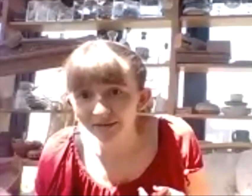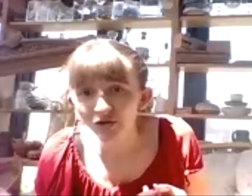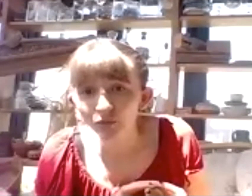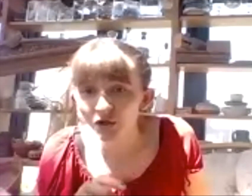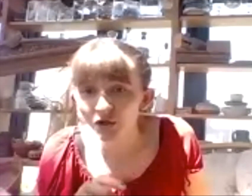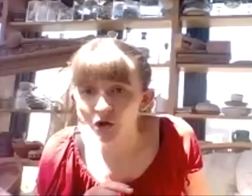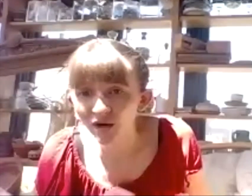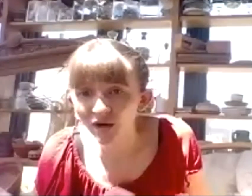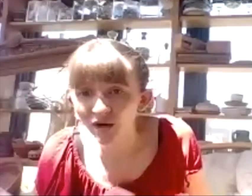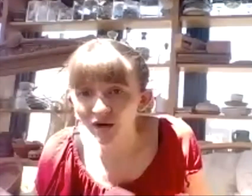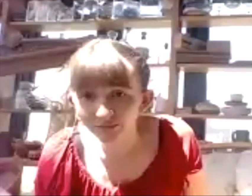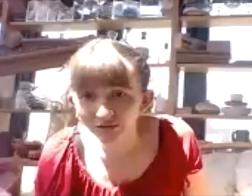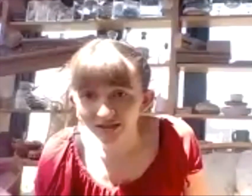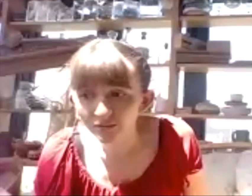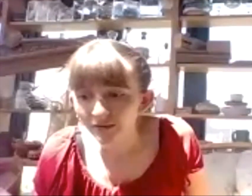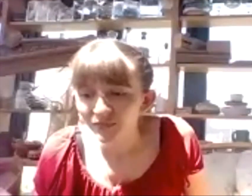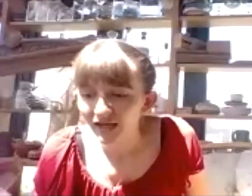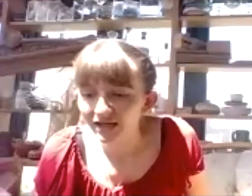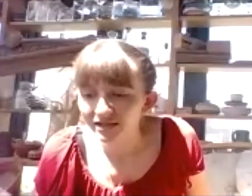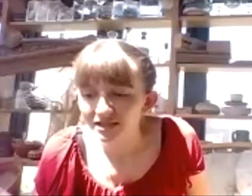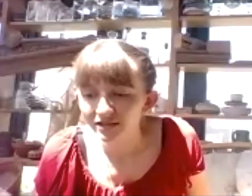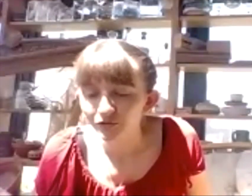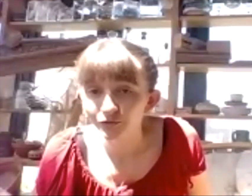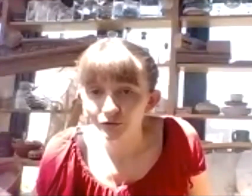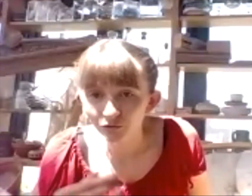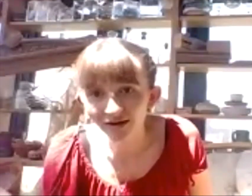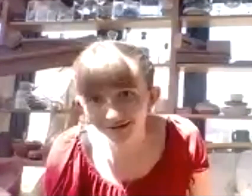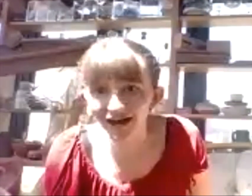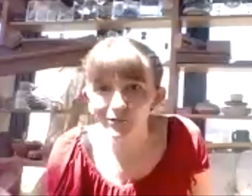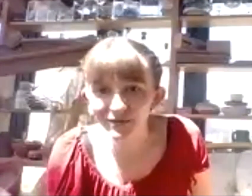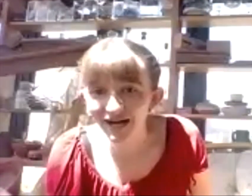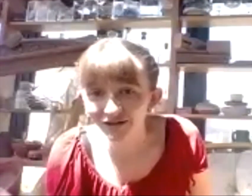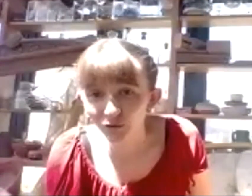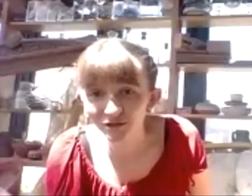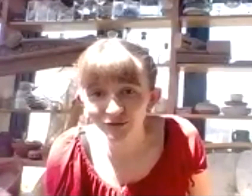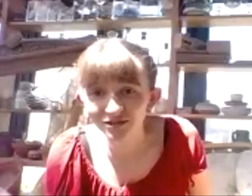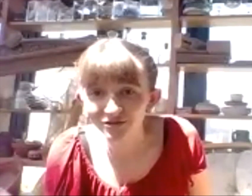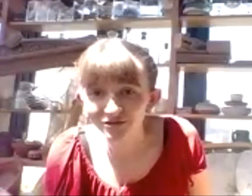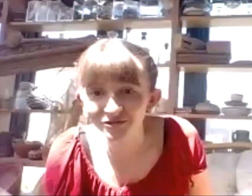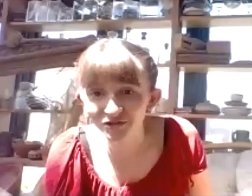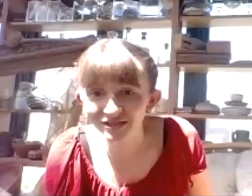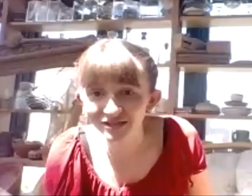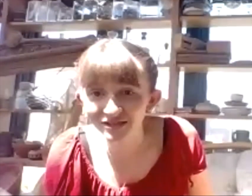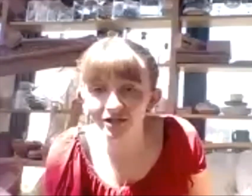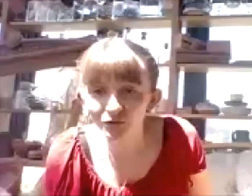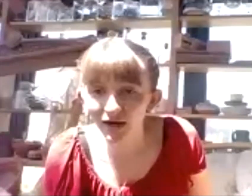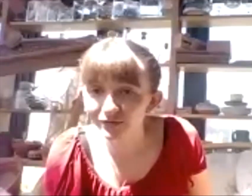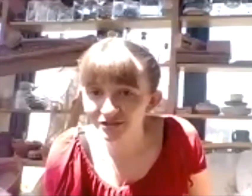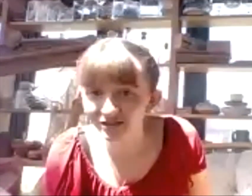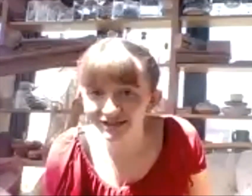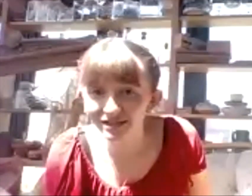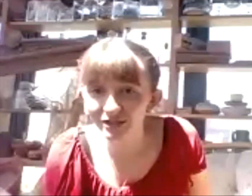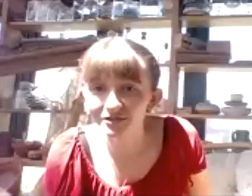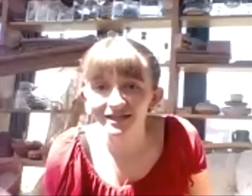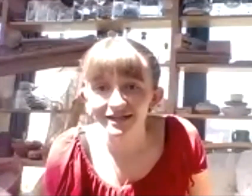cataloging them so that we know where they are in the museum. And through her, I went back and worked with Dr. John Scannella, who I originally